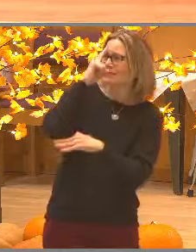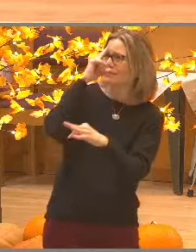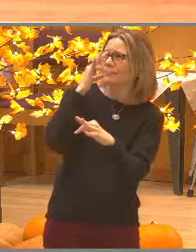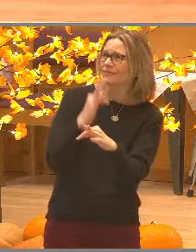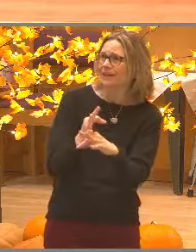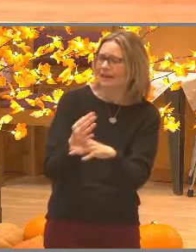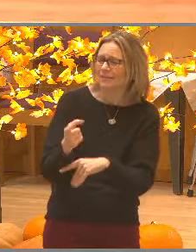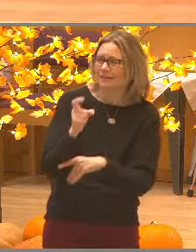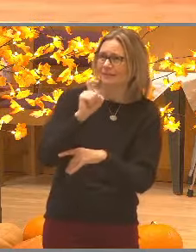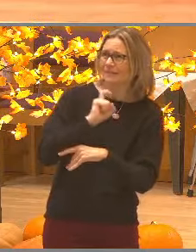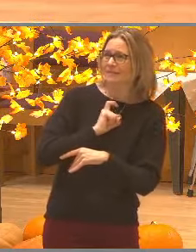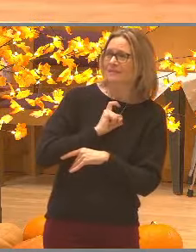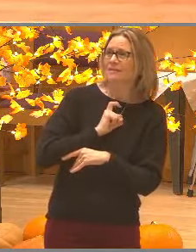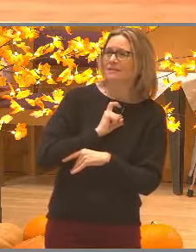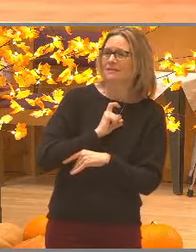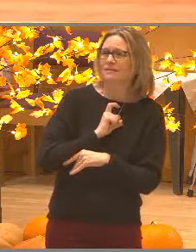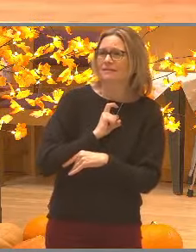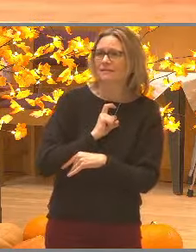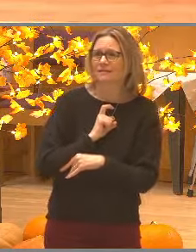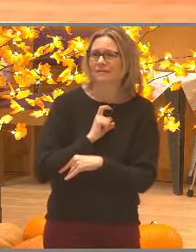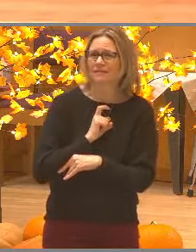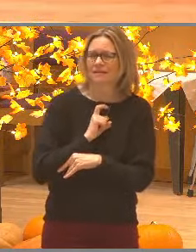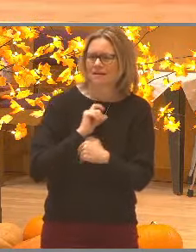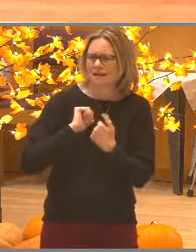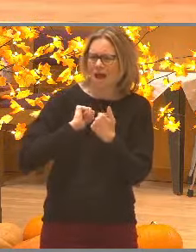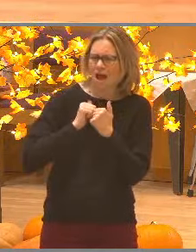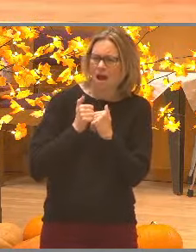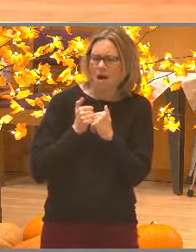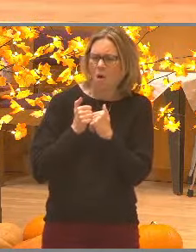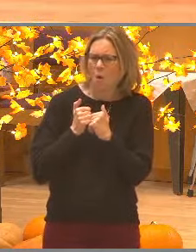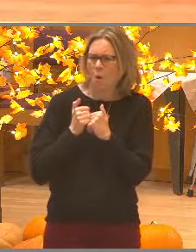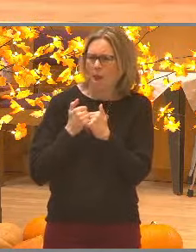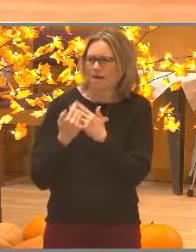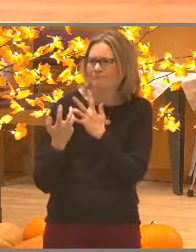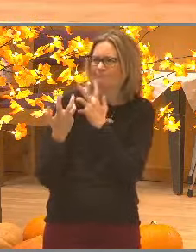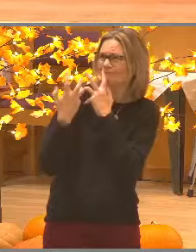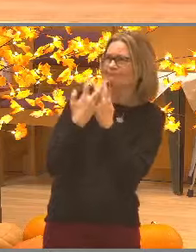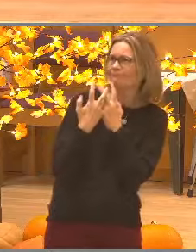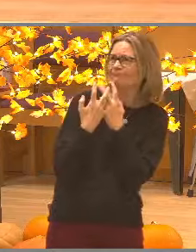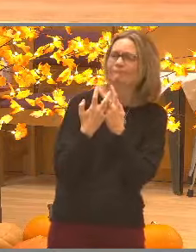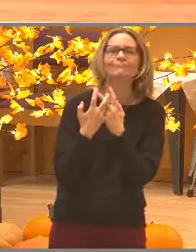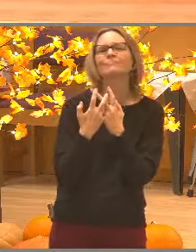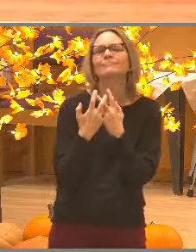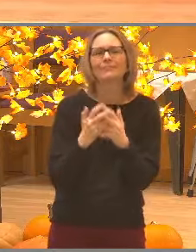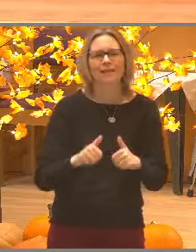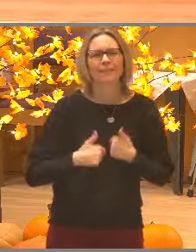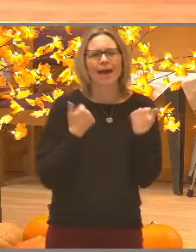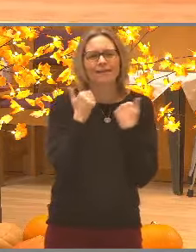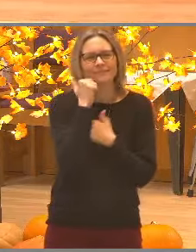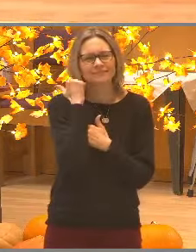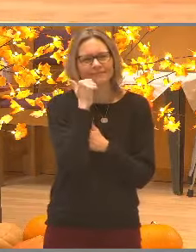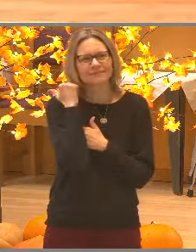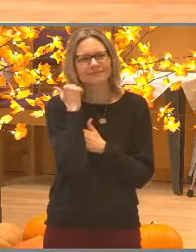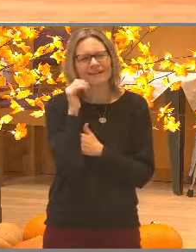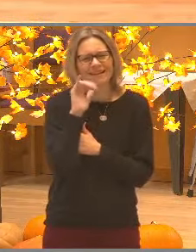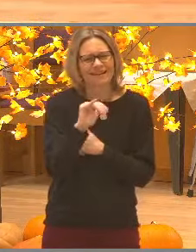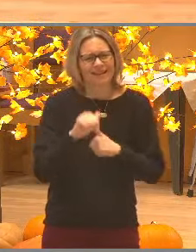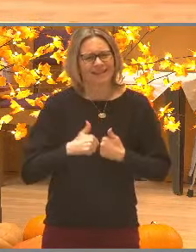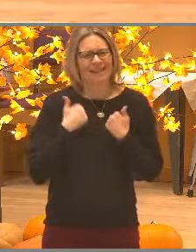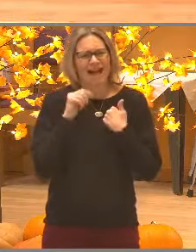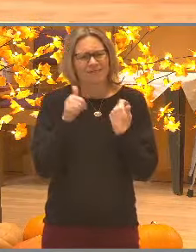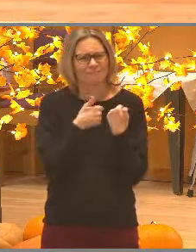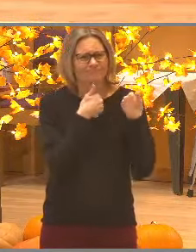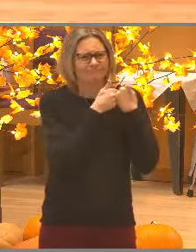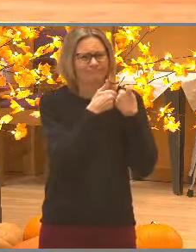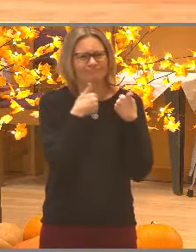us and the intersection with our daily life. Daily life that has to do with the challenges that we face every